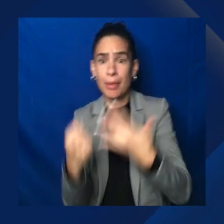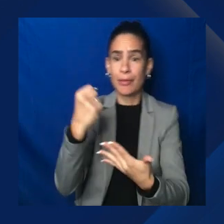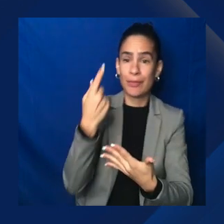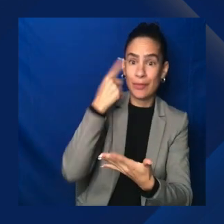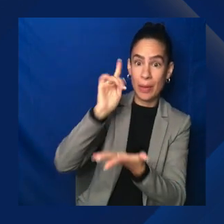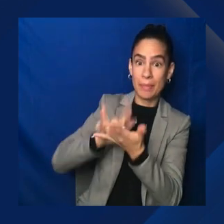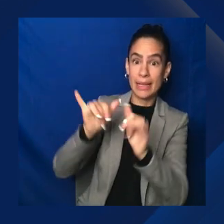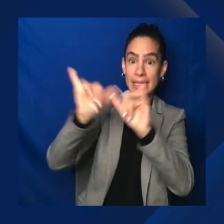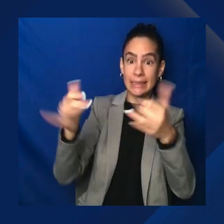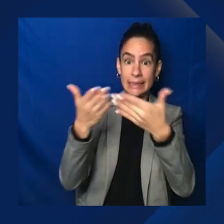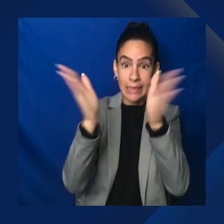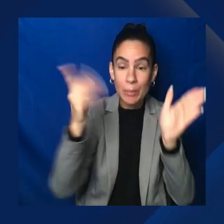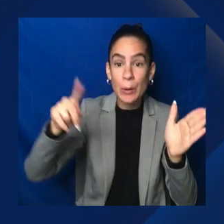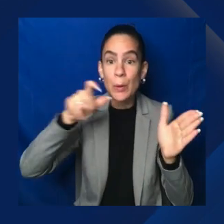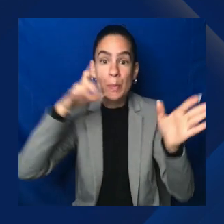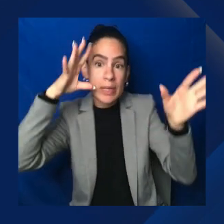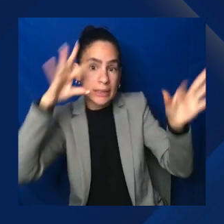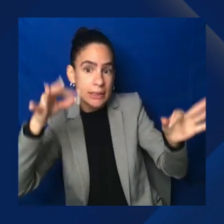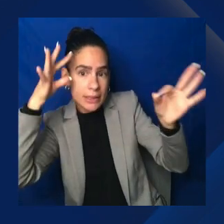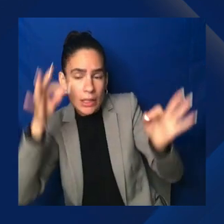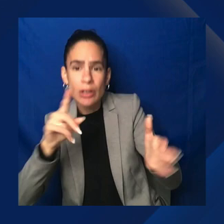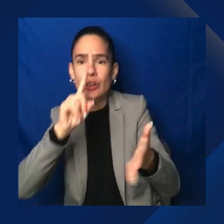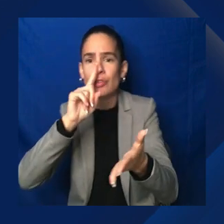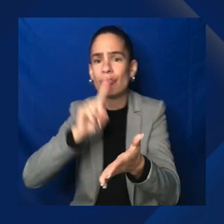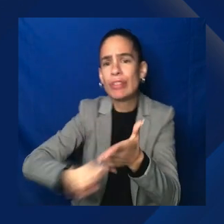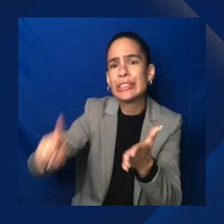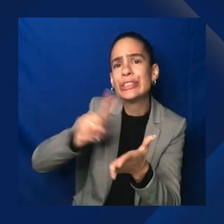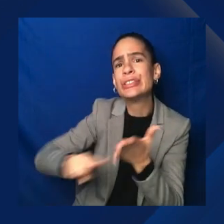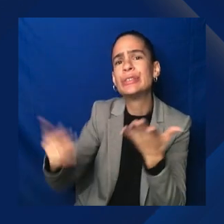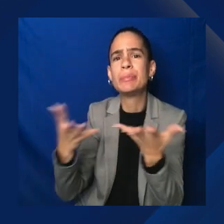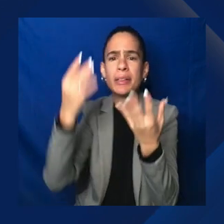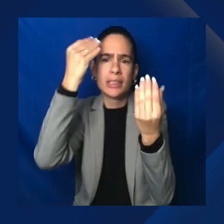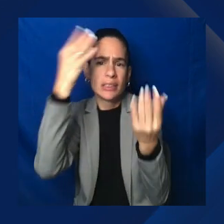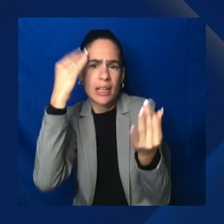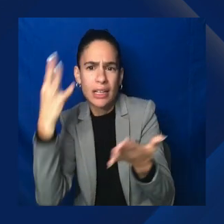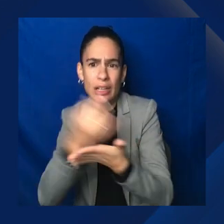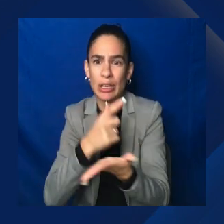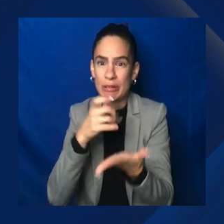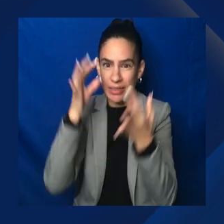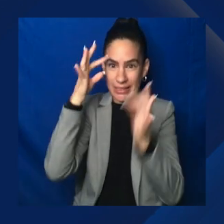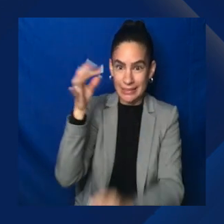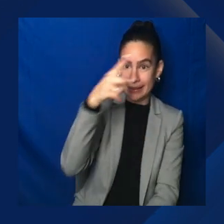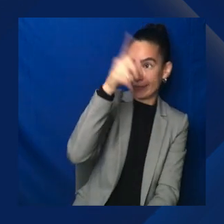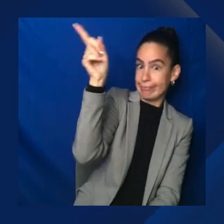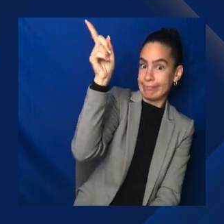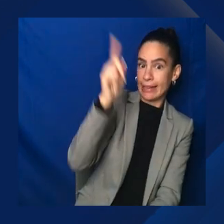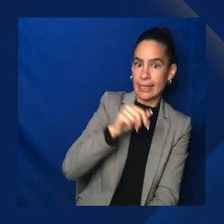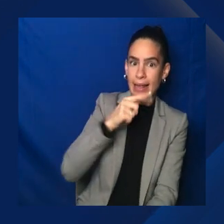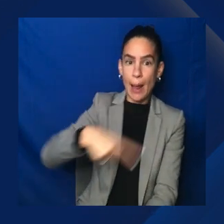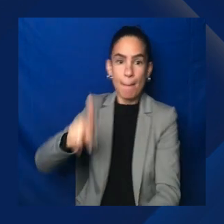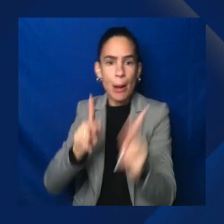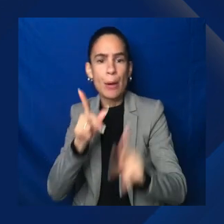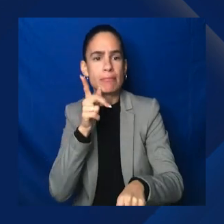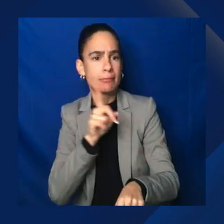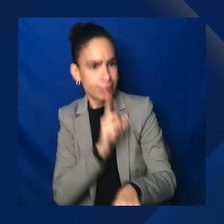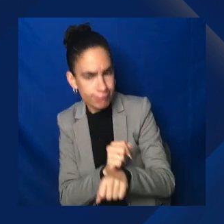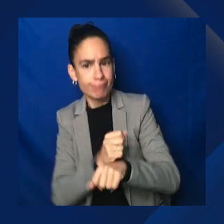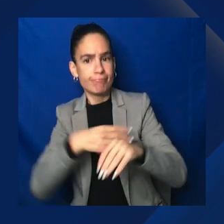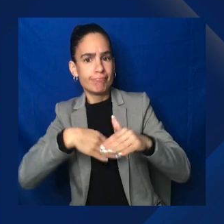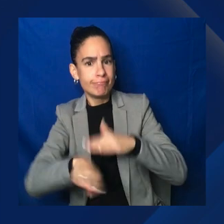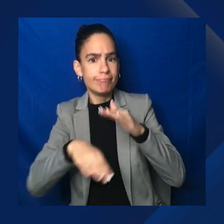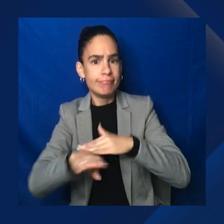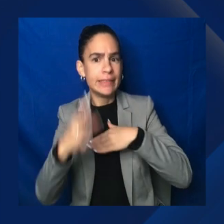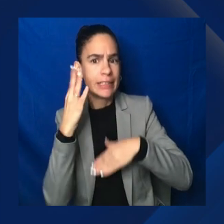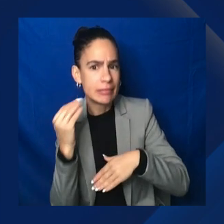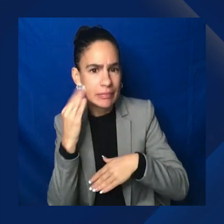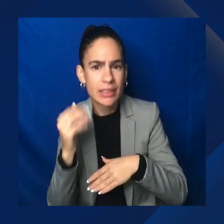data to collect weren't people giving birth, and they weren't paying enough attention to the challenges that pregnant women face.